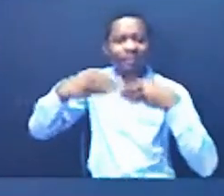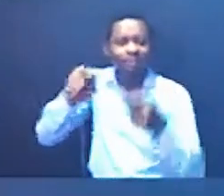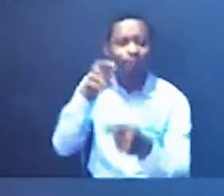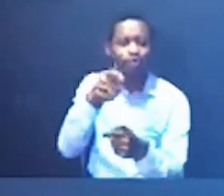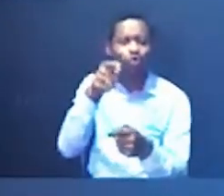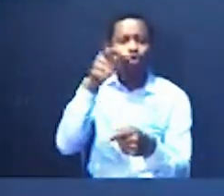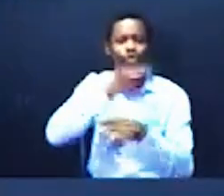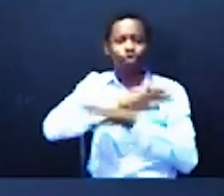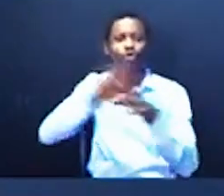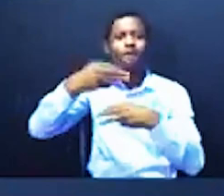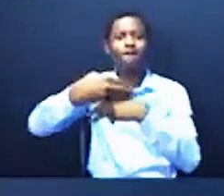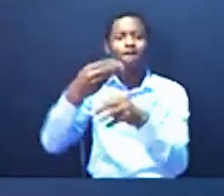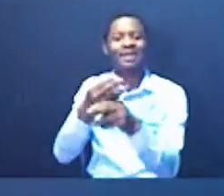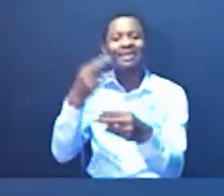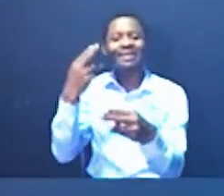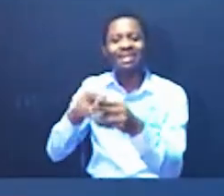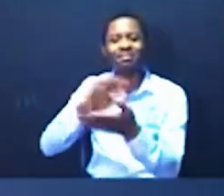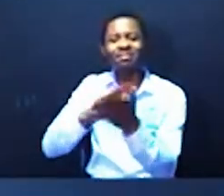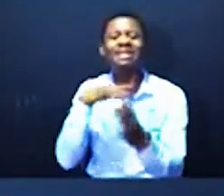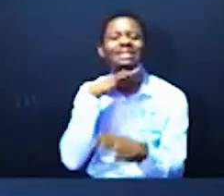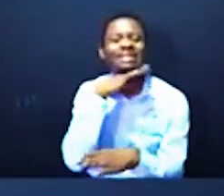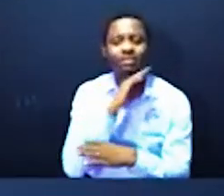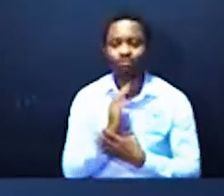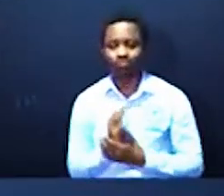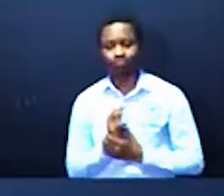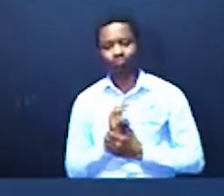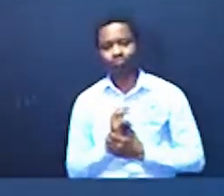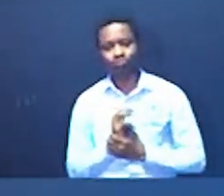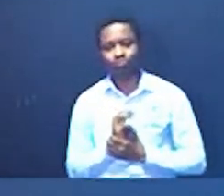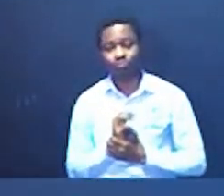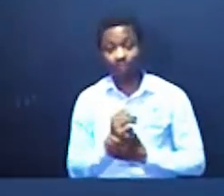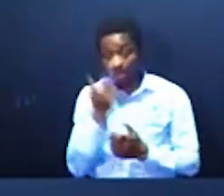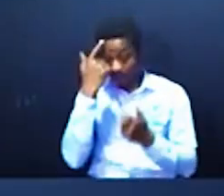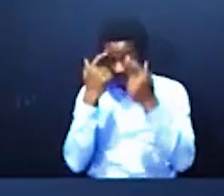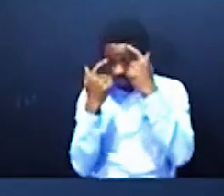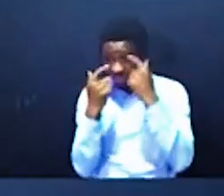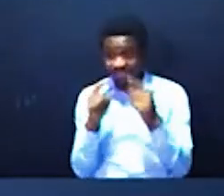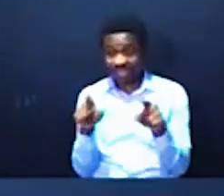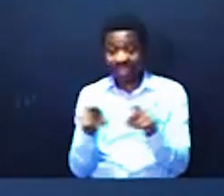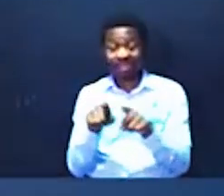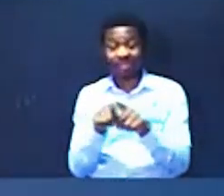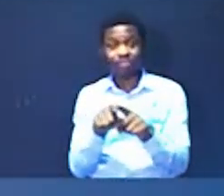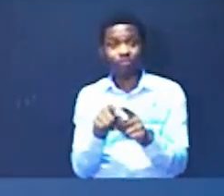named. So by virtue of the fact that we are born again, we